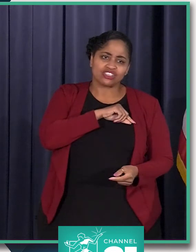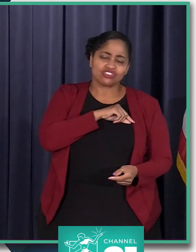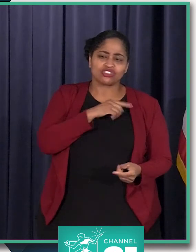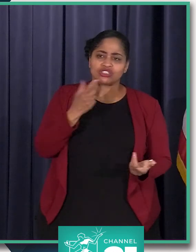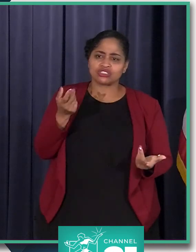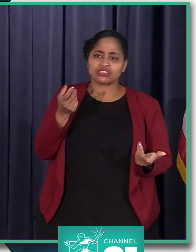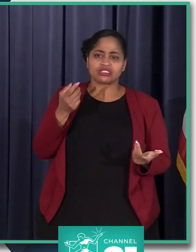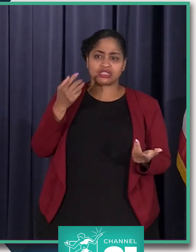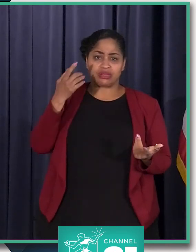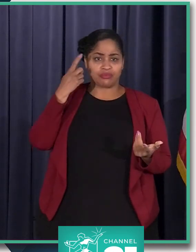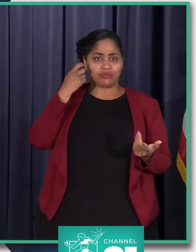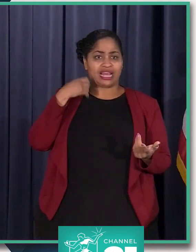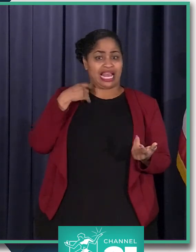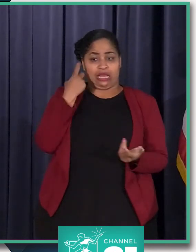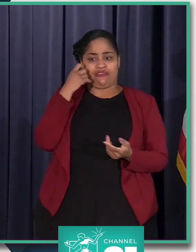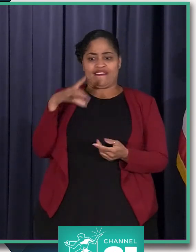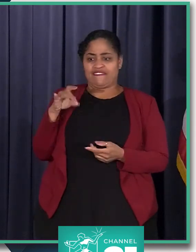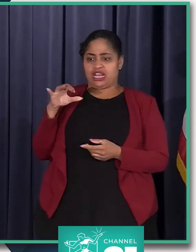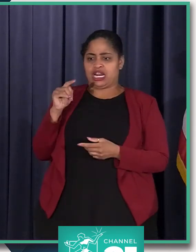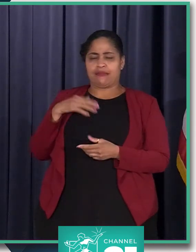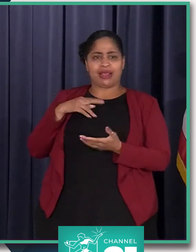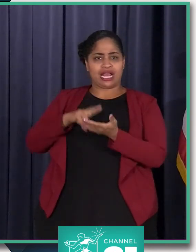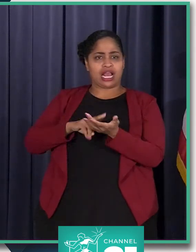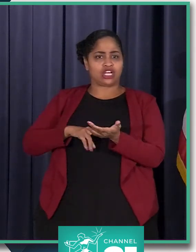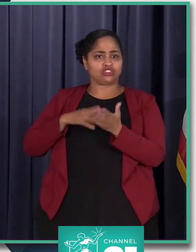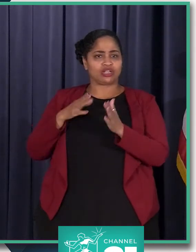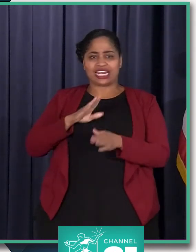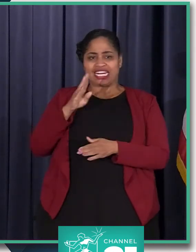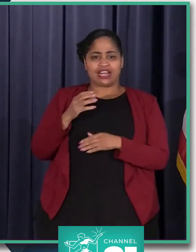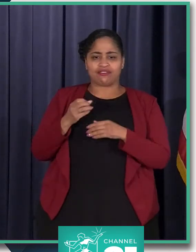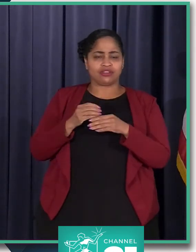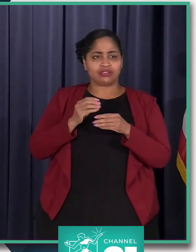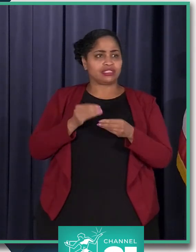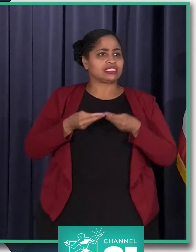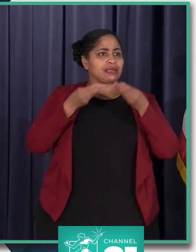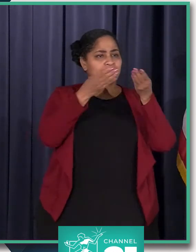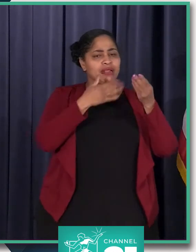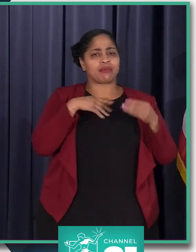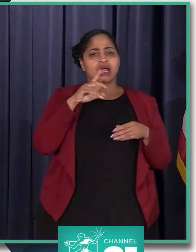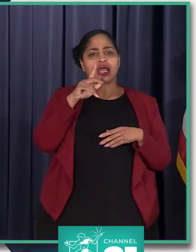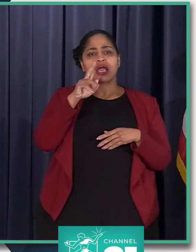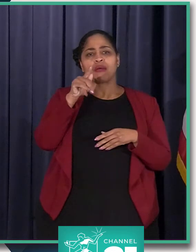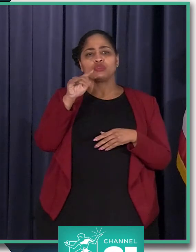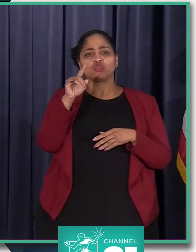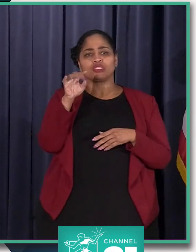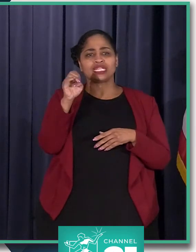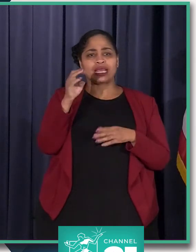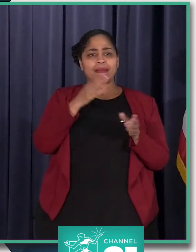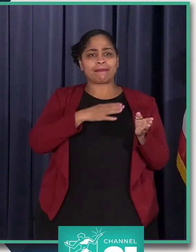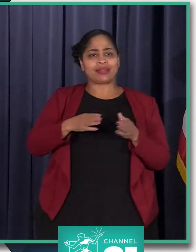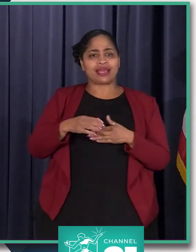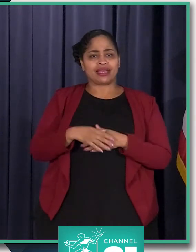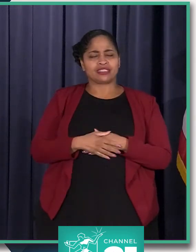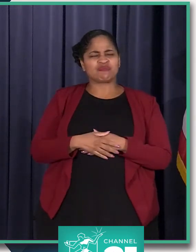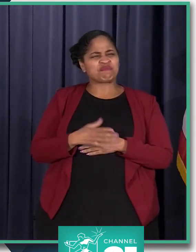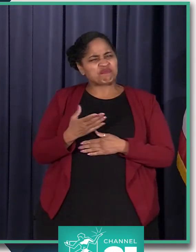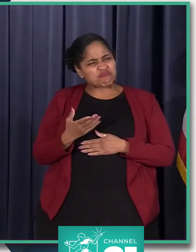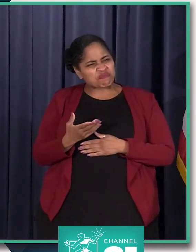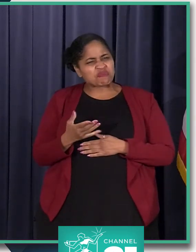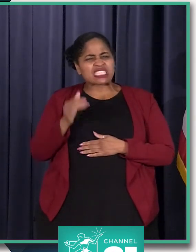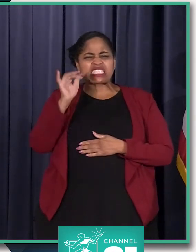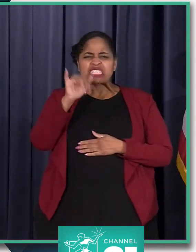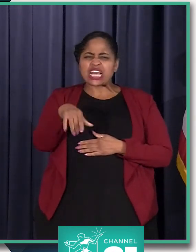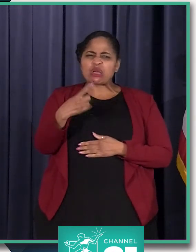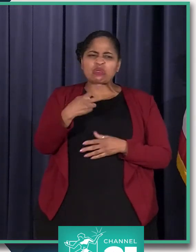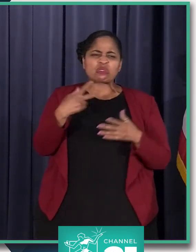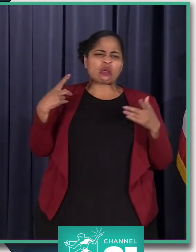know, what I'm just recently found out, my contractor never submitted my updated plans. So I think that one is so complicated.